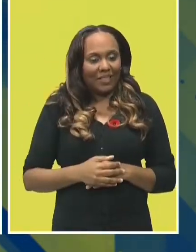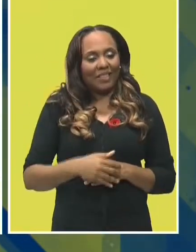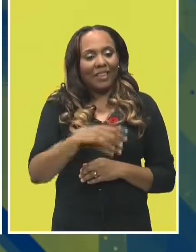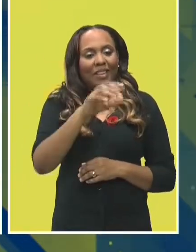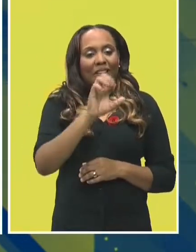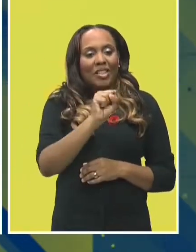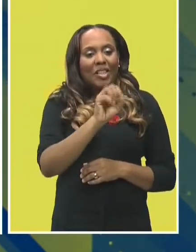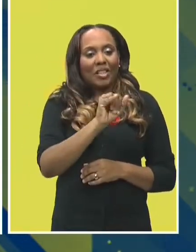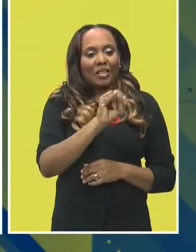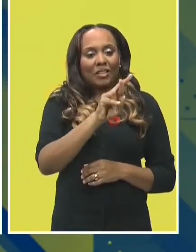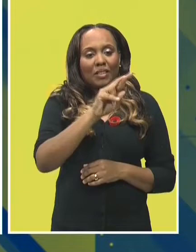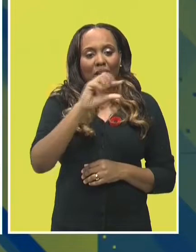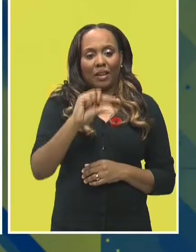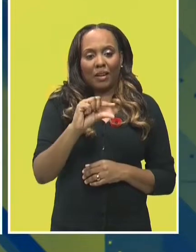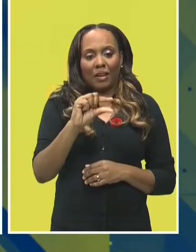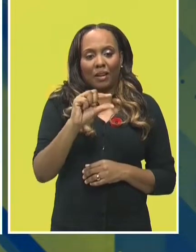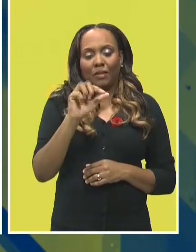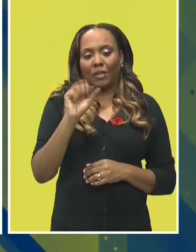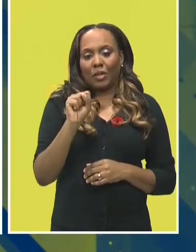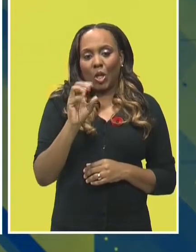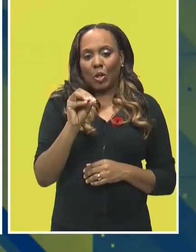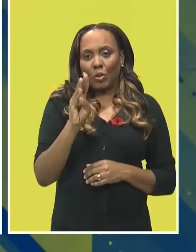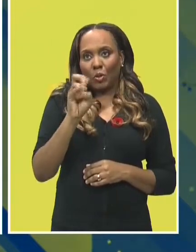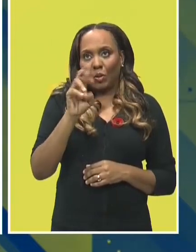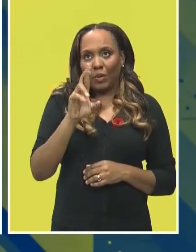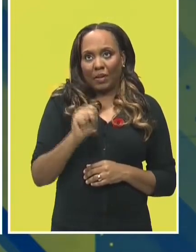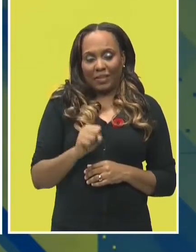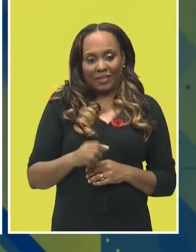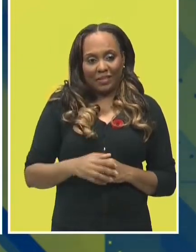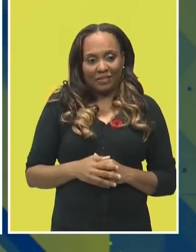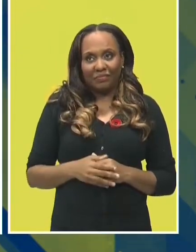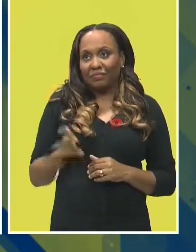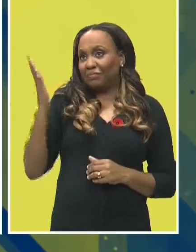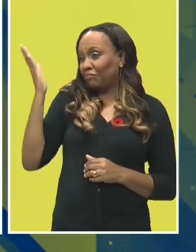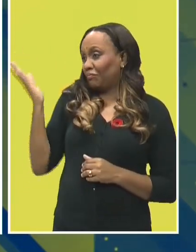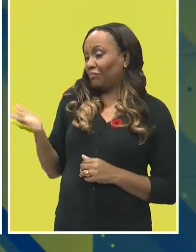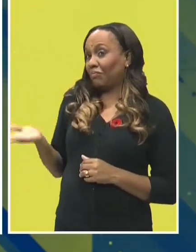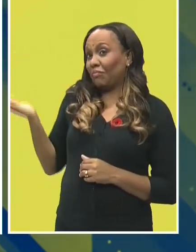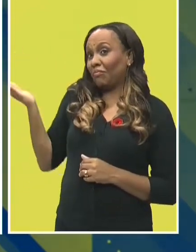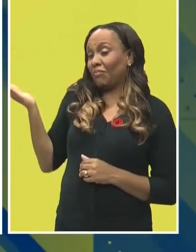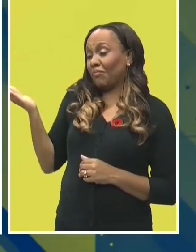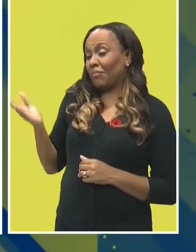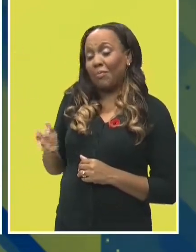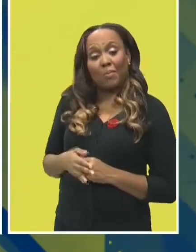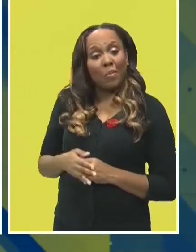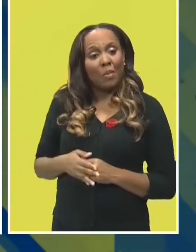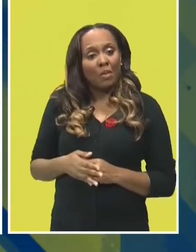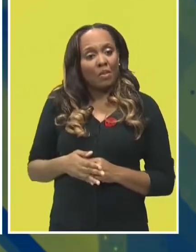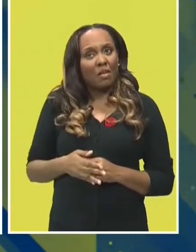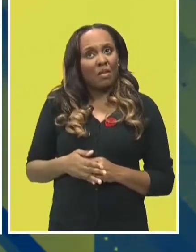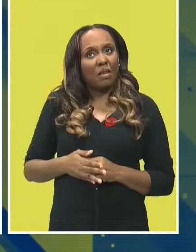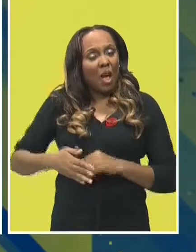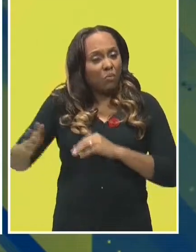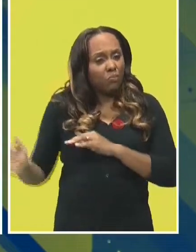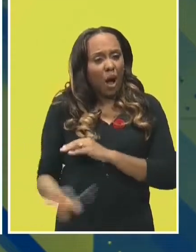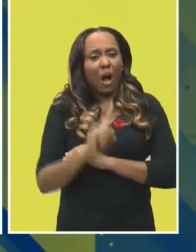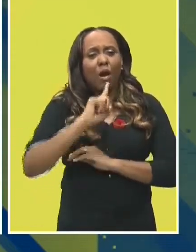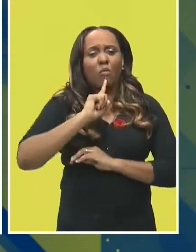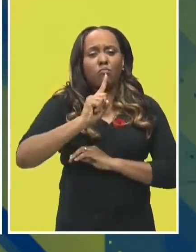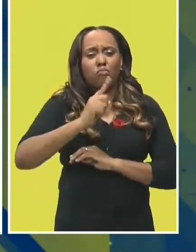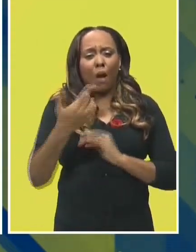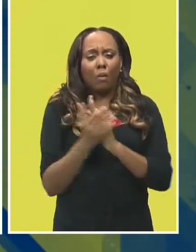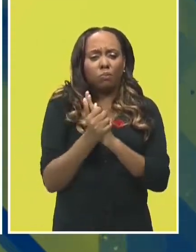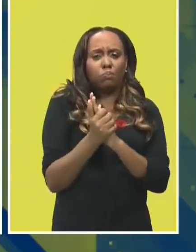Excellent Sir Garfield St. Auburn Sobers. He's done it! Sobers was a batsman of rare genius, a wily